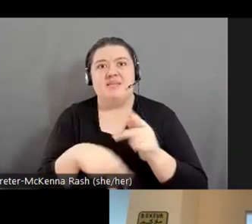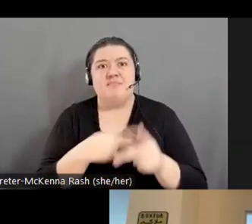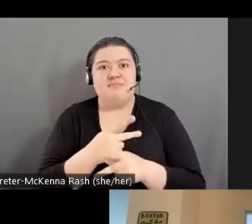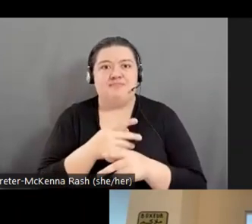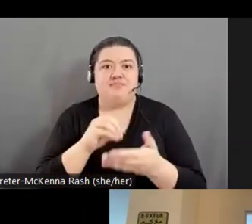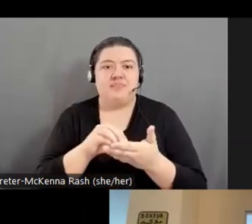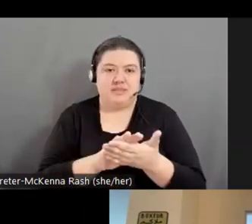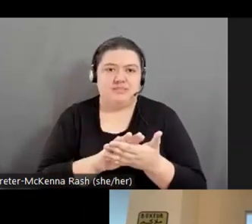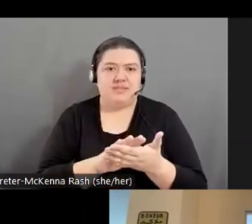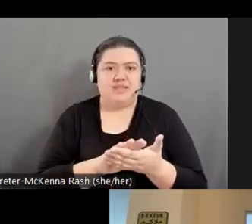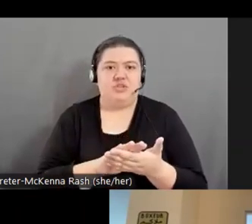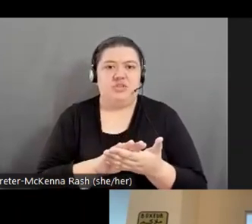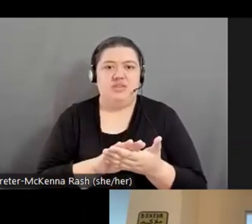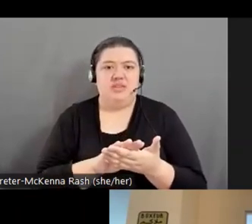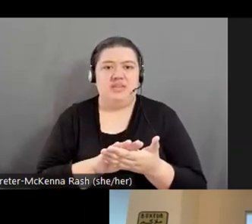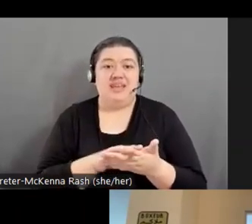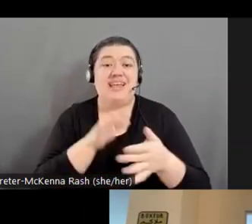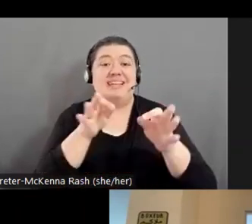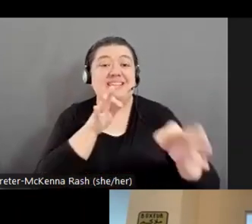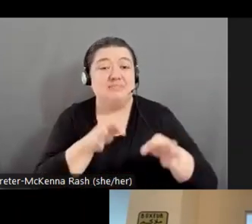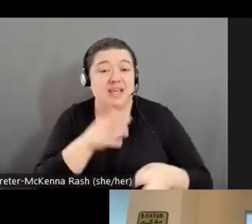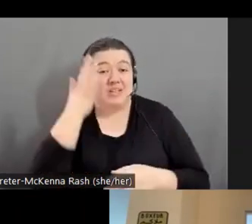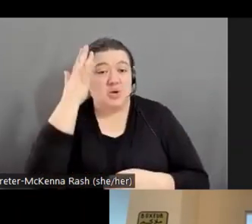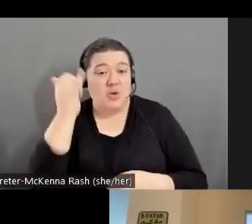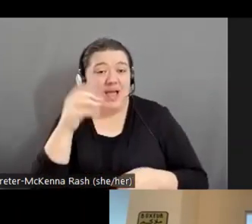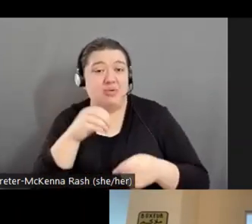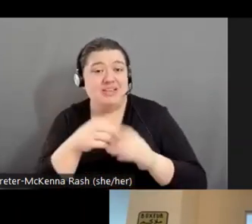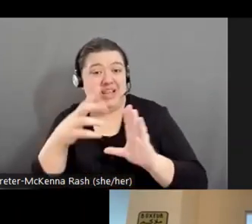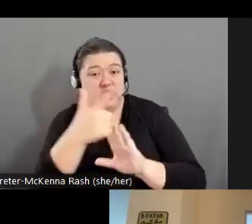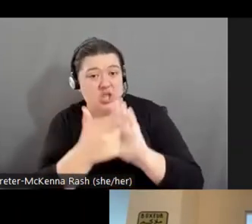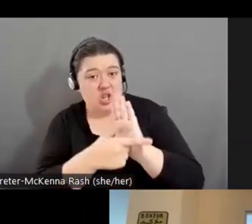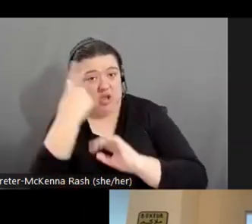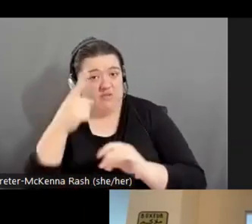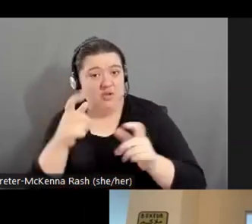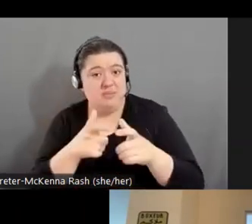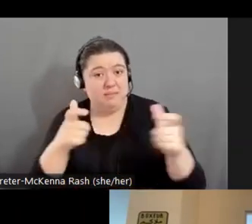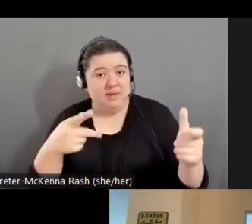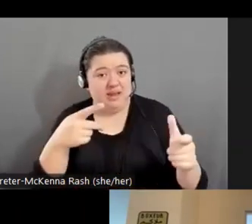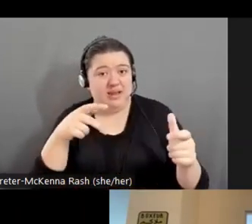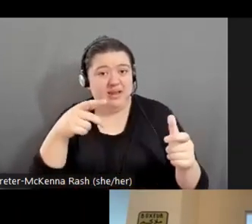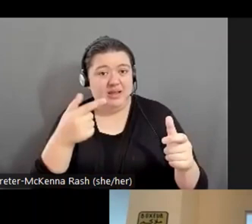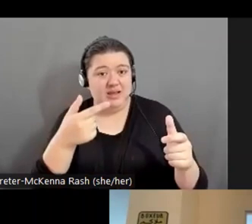documentation explains why it's within the law for there to be big gaps.